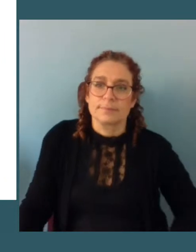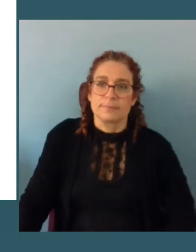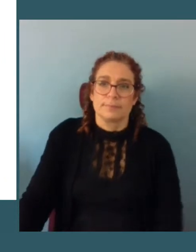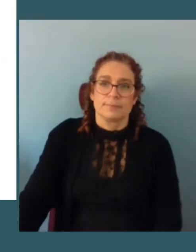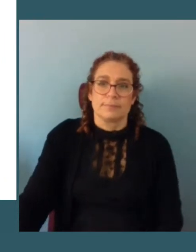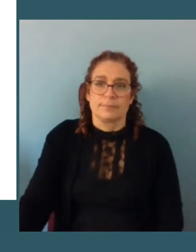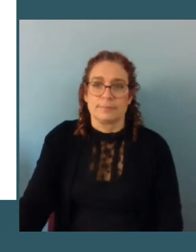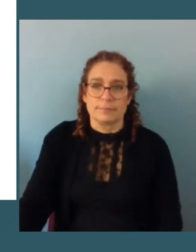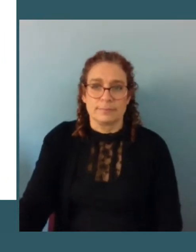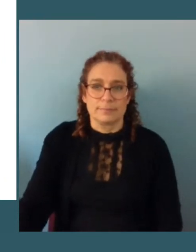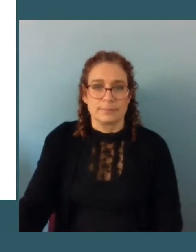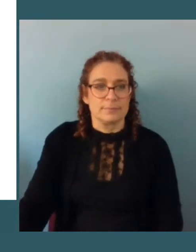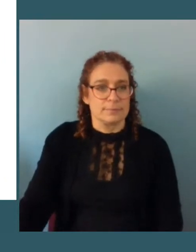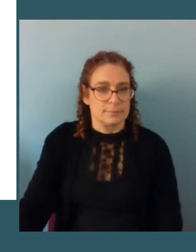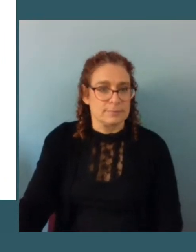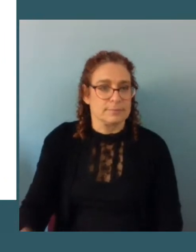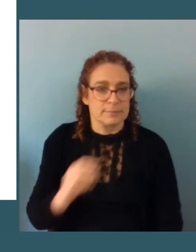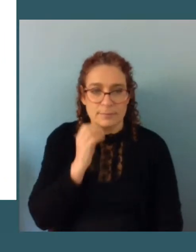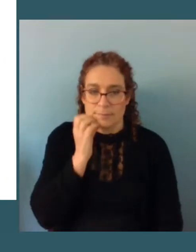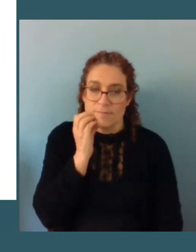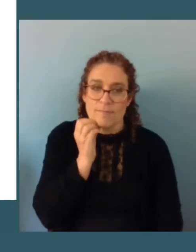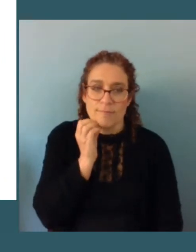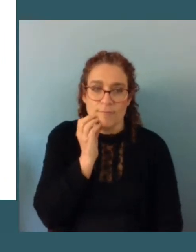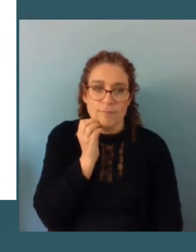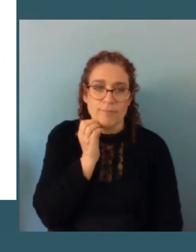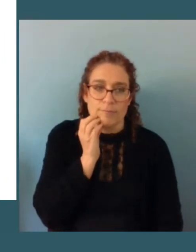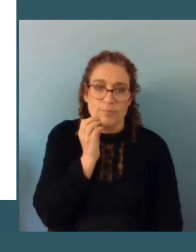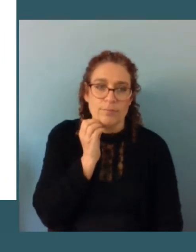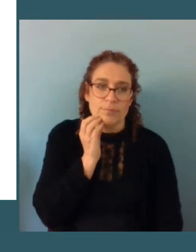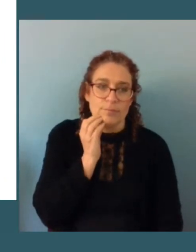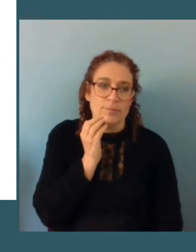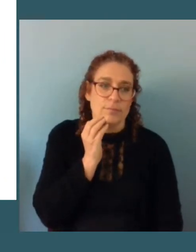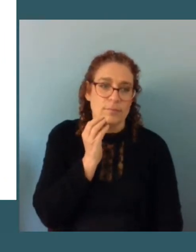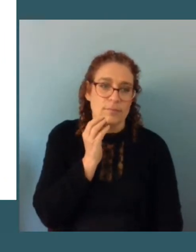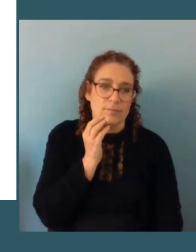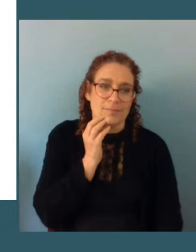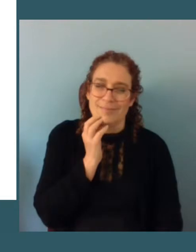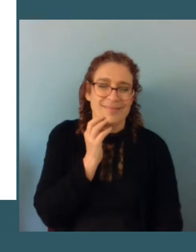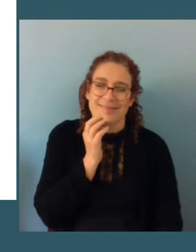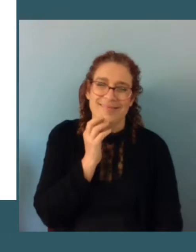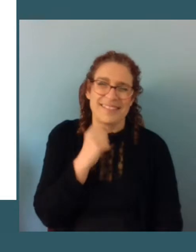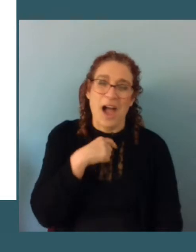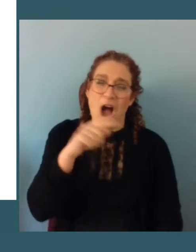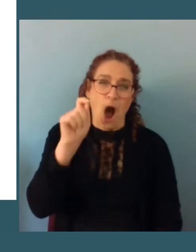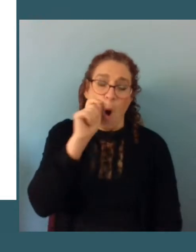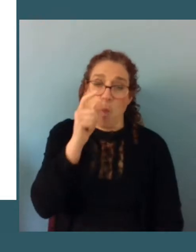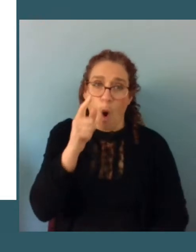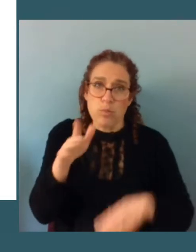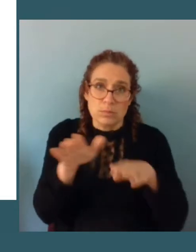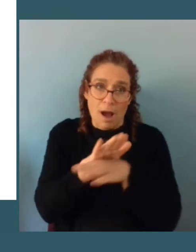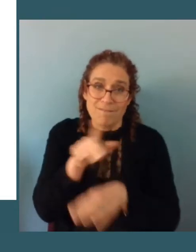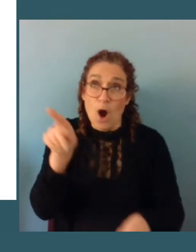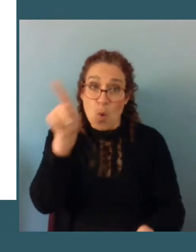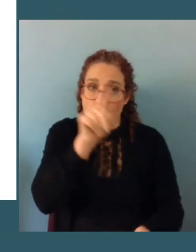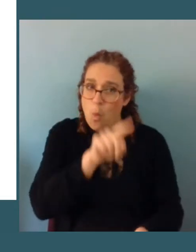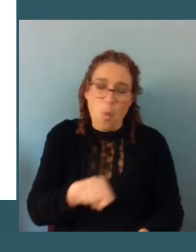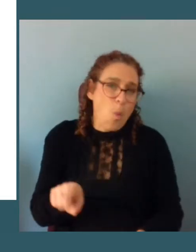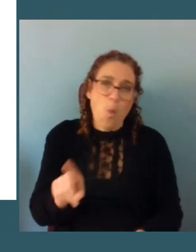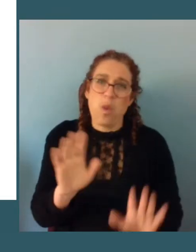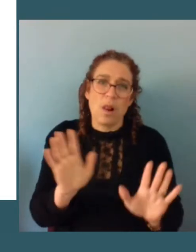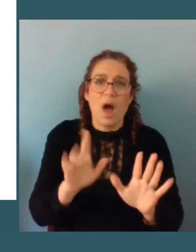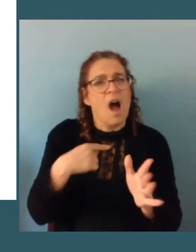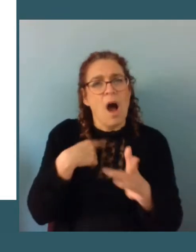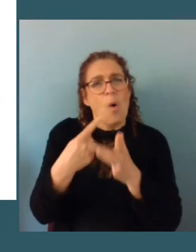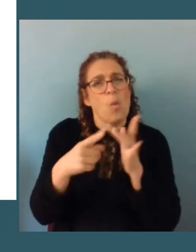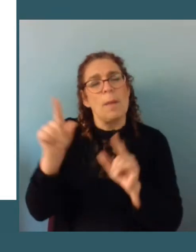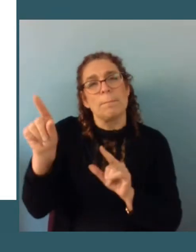Because of the limitation in time, I will not be able to go through all the protective factors and risk factors, but what I've done is